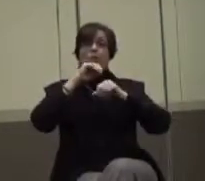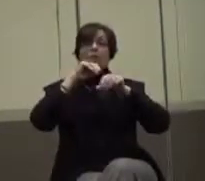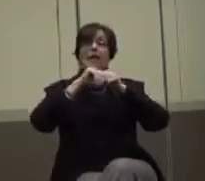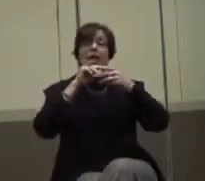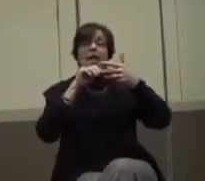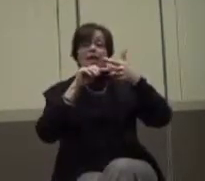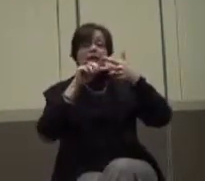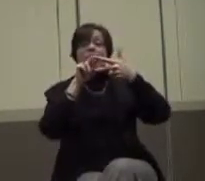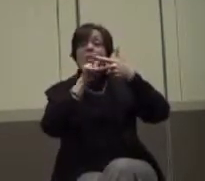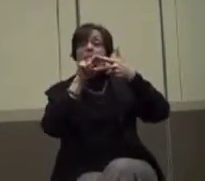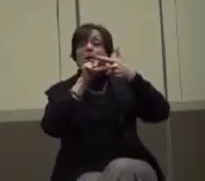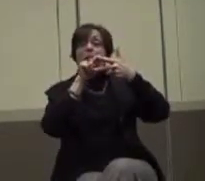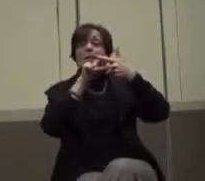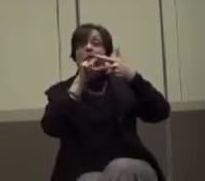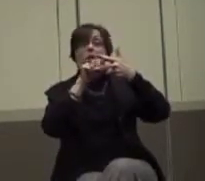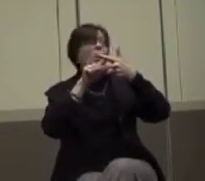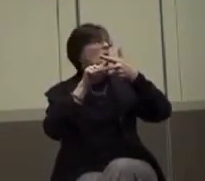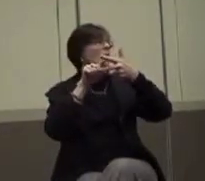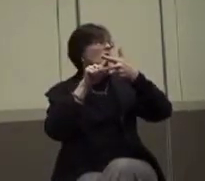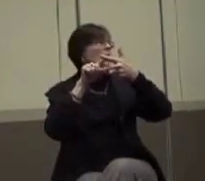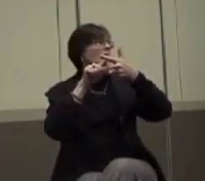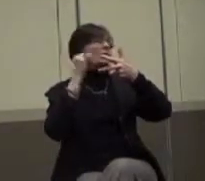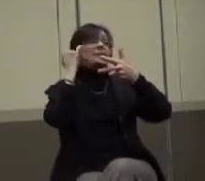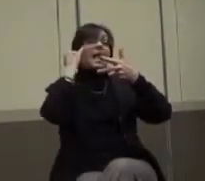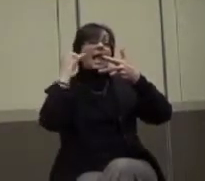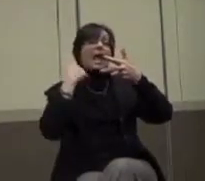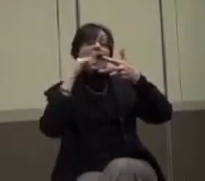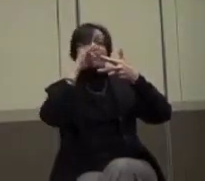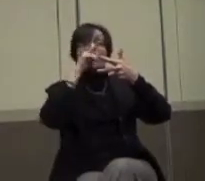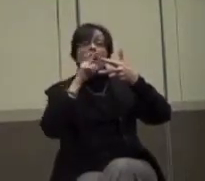all of a sudden, let's say I've got kids who are doing things,